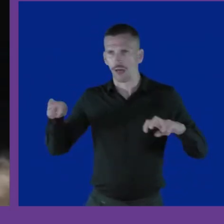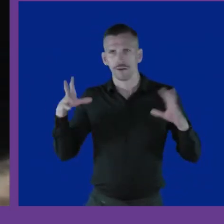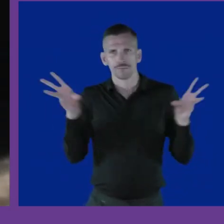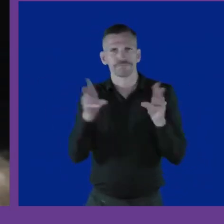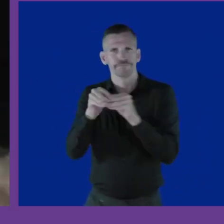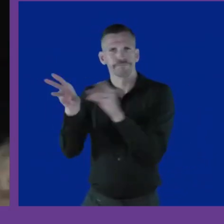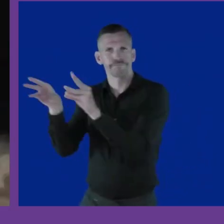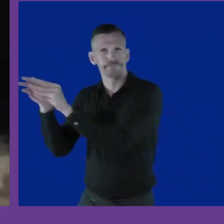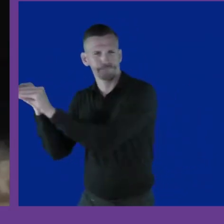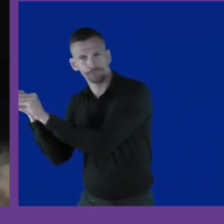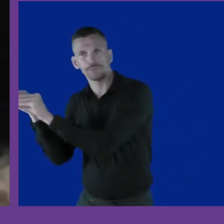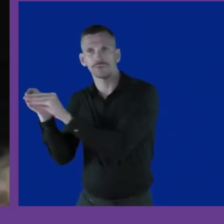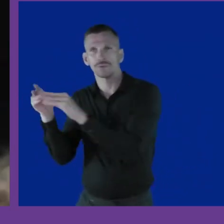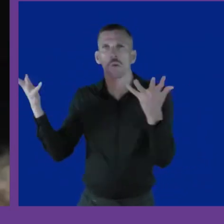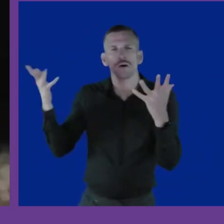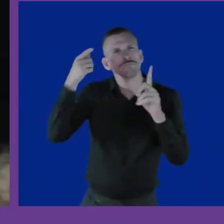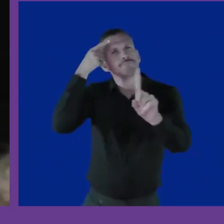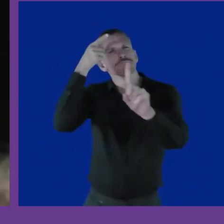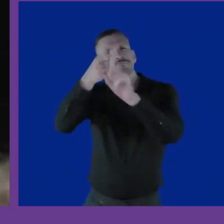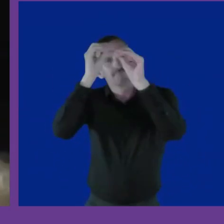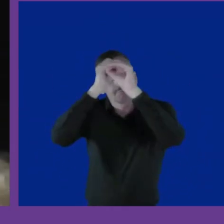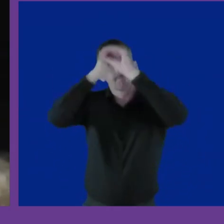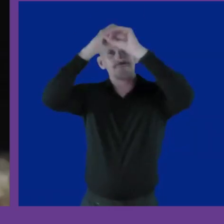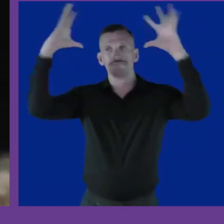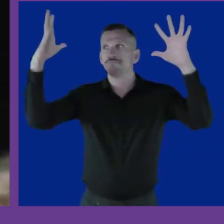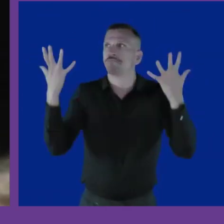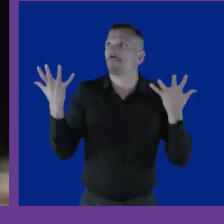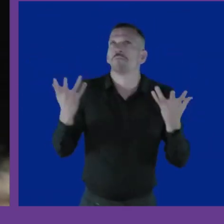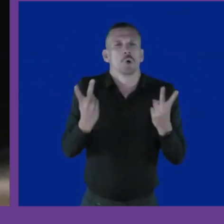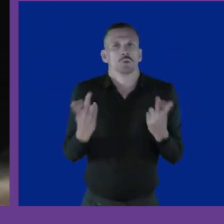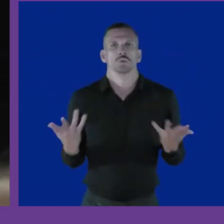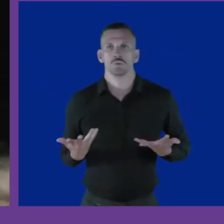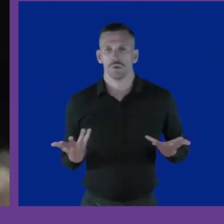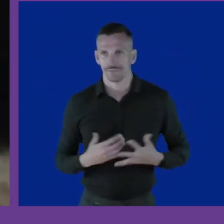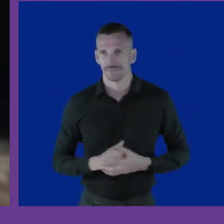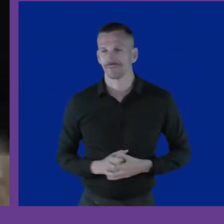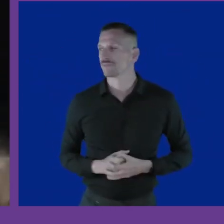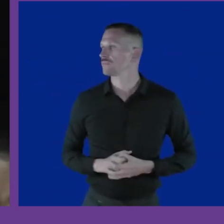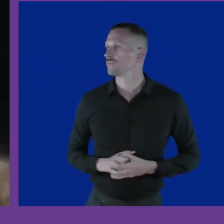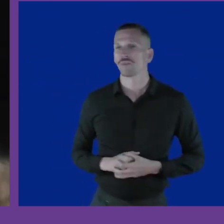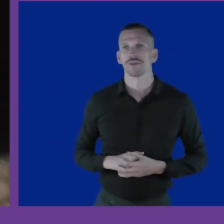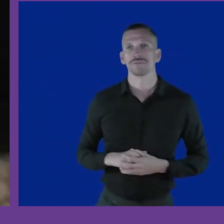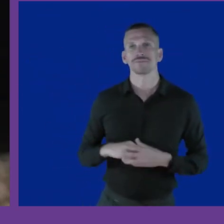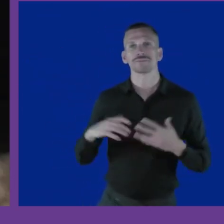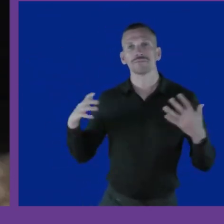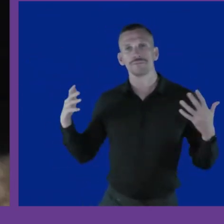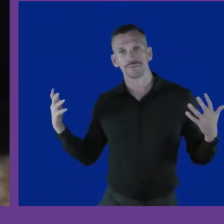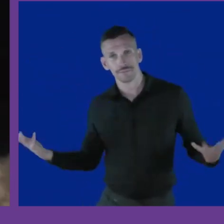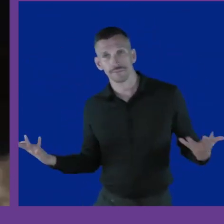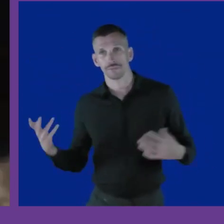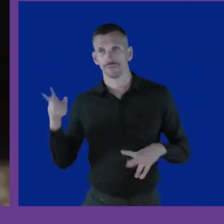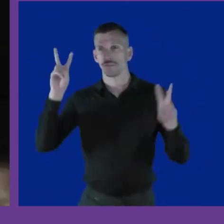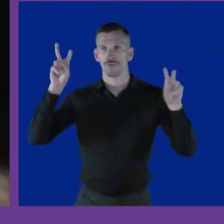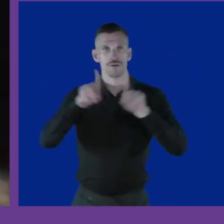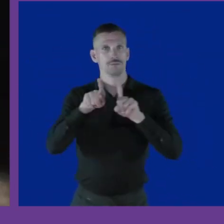today. I will start just quickly to say that my key takeaway from the panel is that we need to bring together